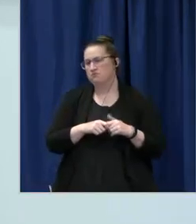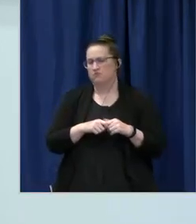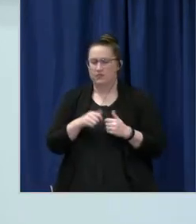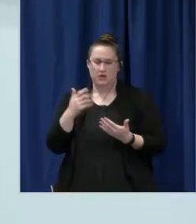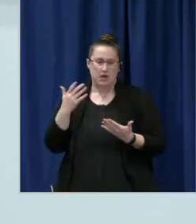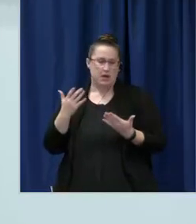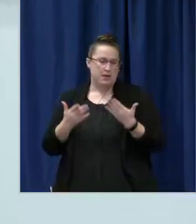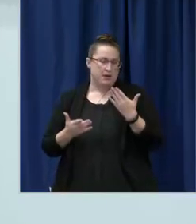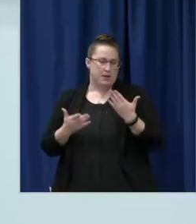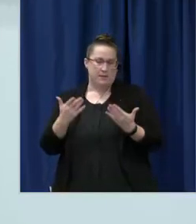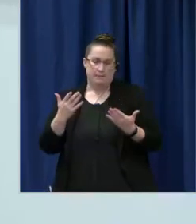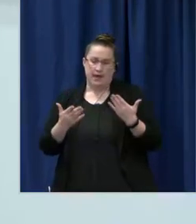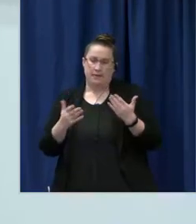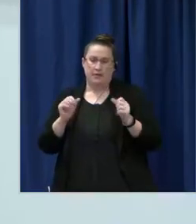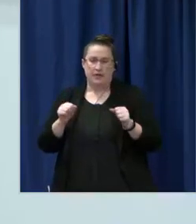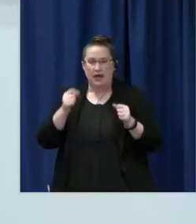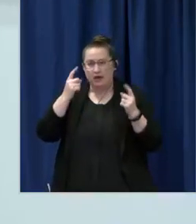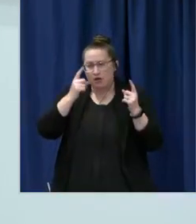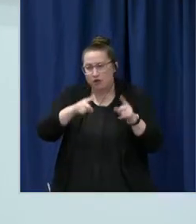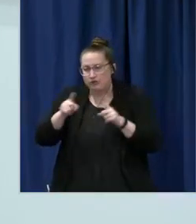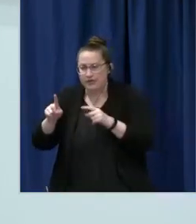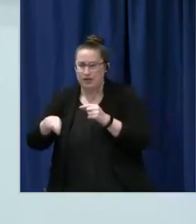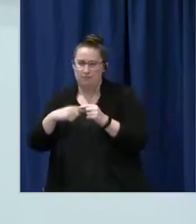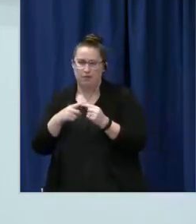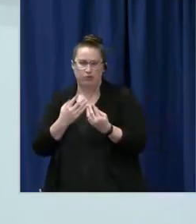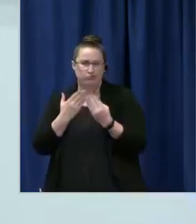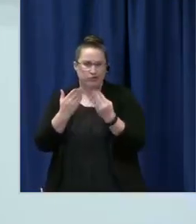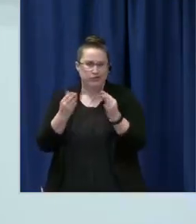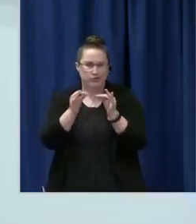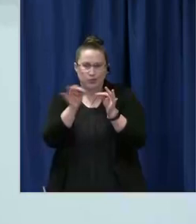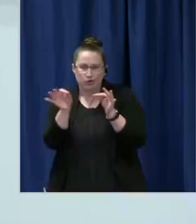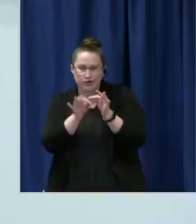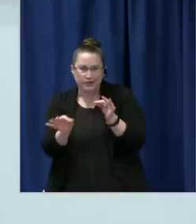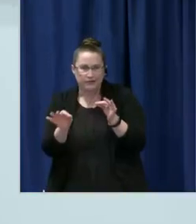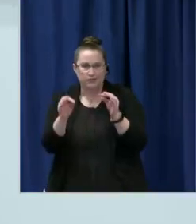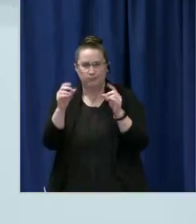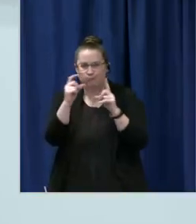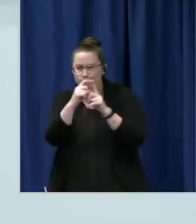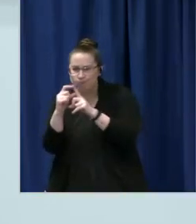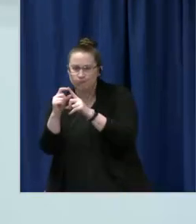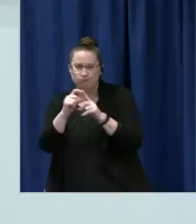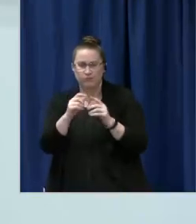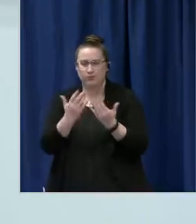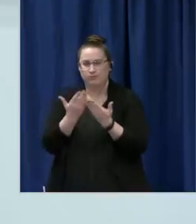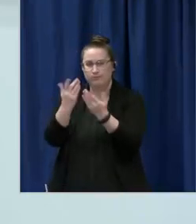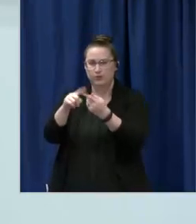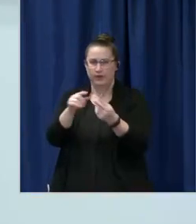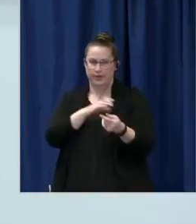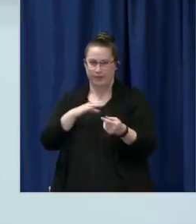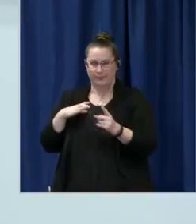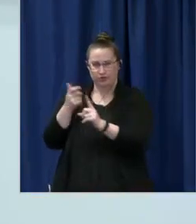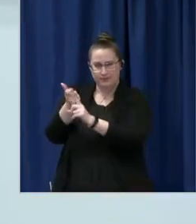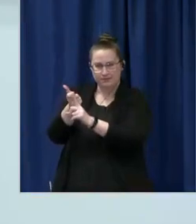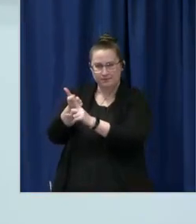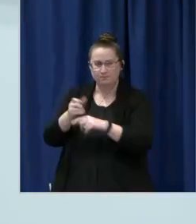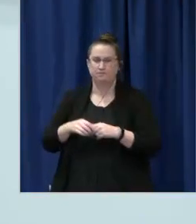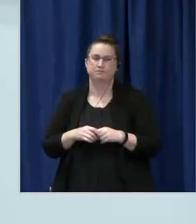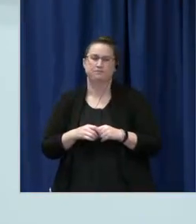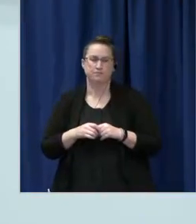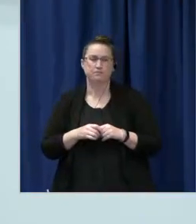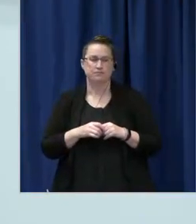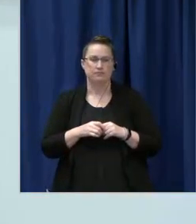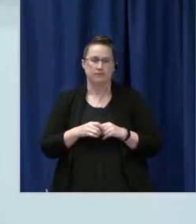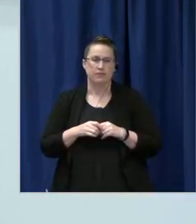maybe even agree on suggested wording to recommend to the commission,